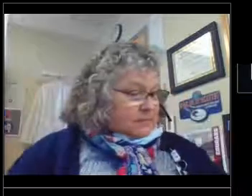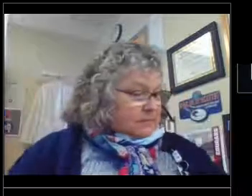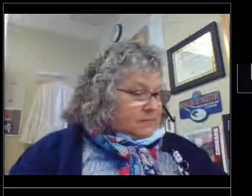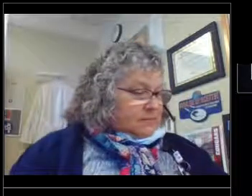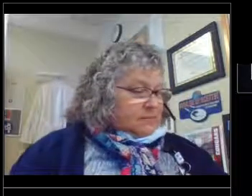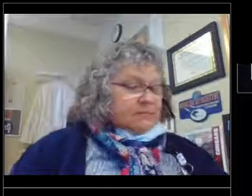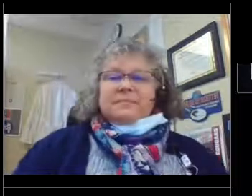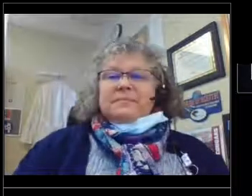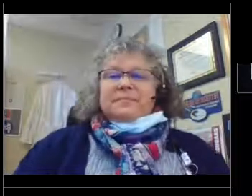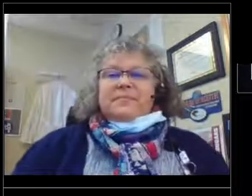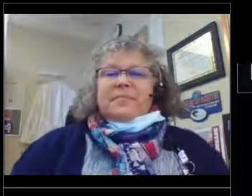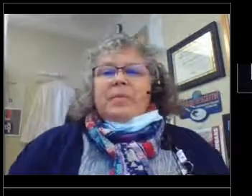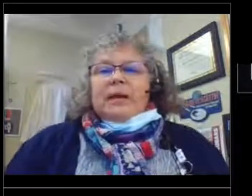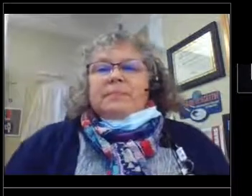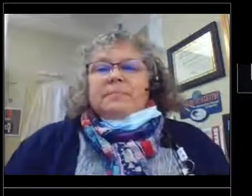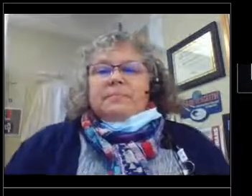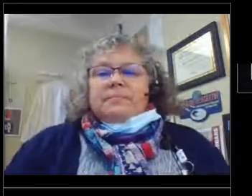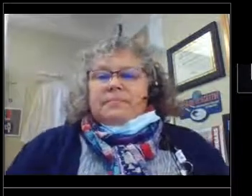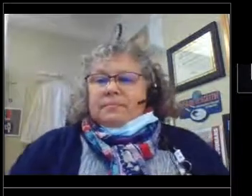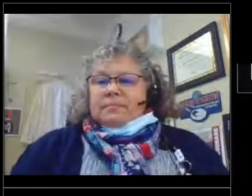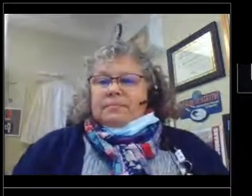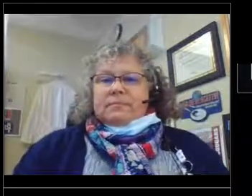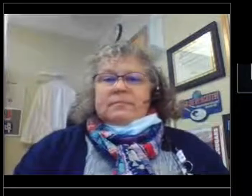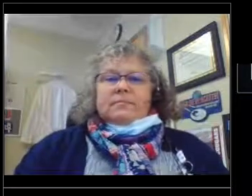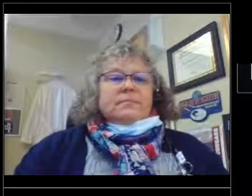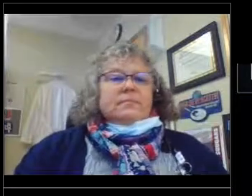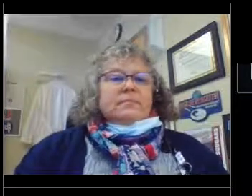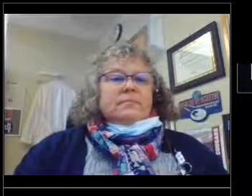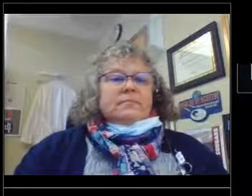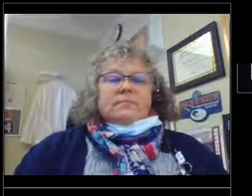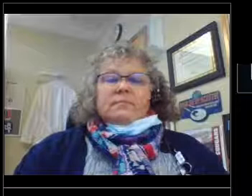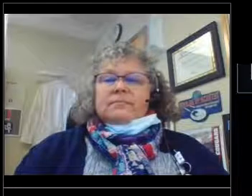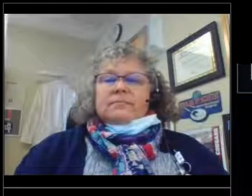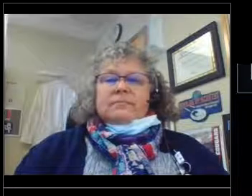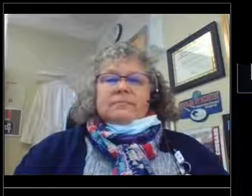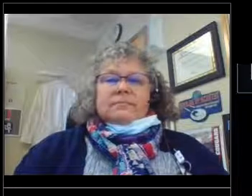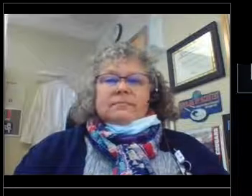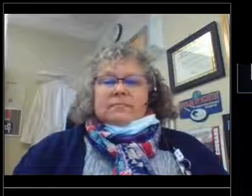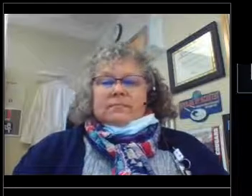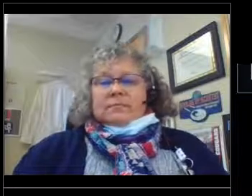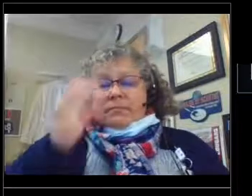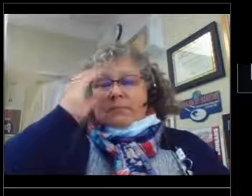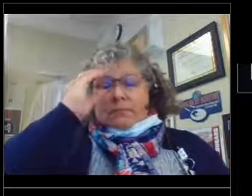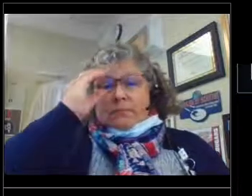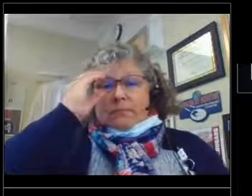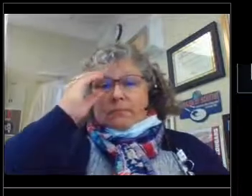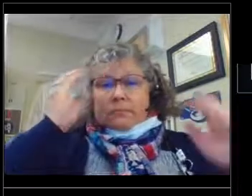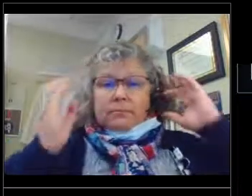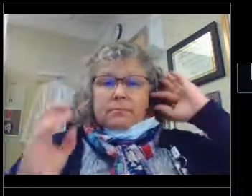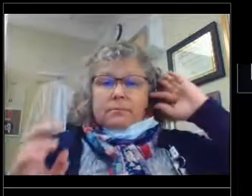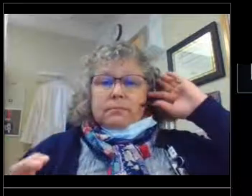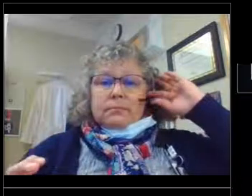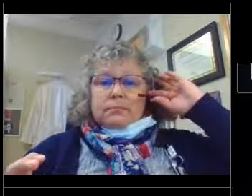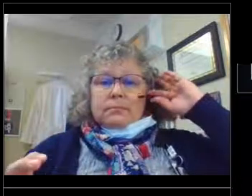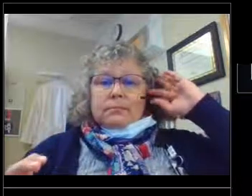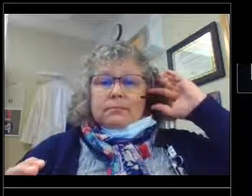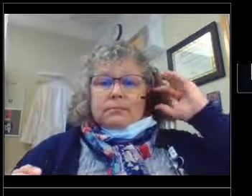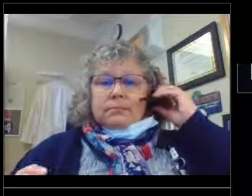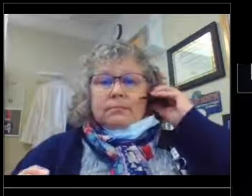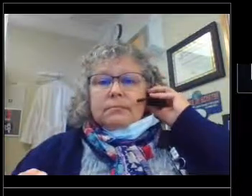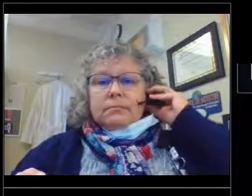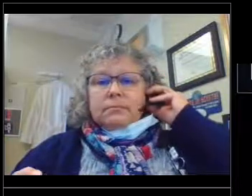housekeeping items. We encourage you to ask questions throughout the presentation, so look for that question box on your webinar portal, and